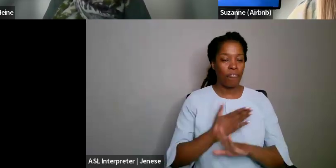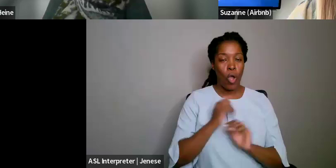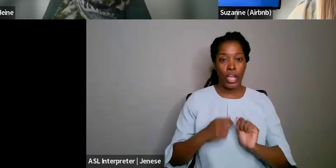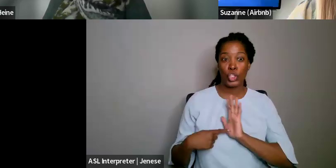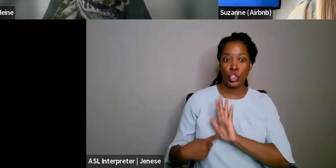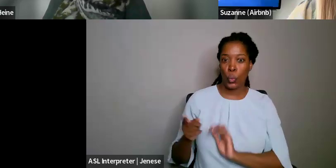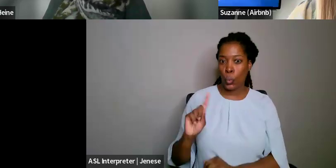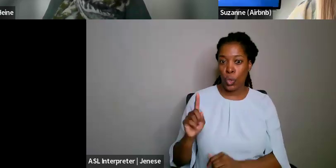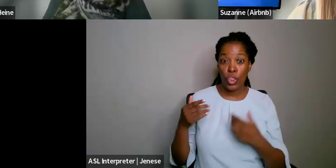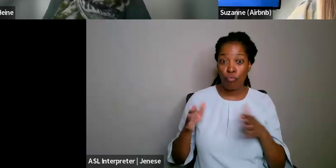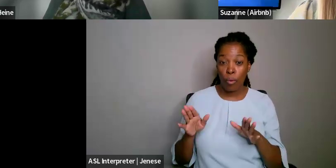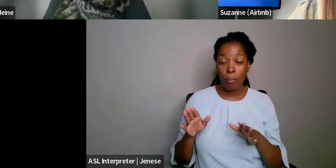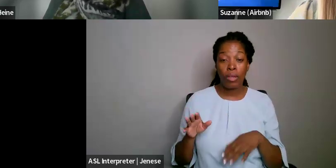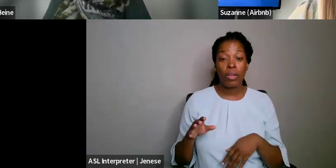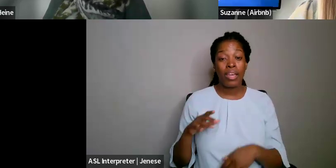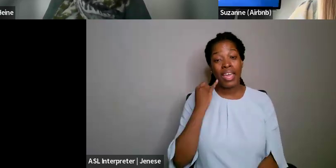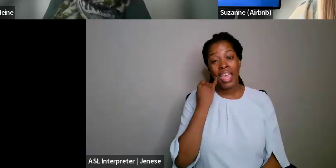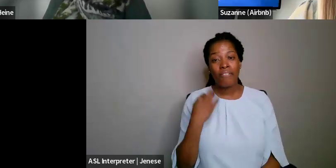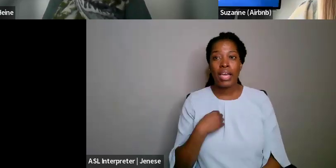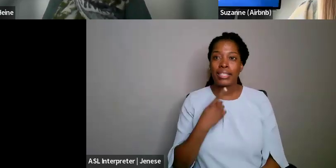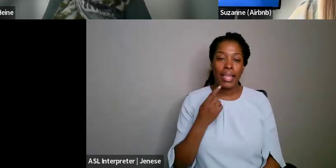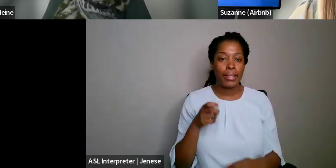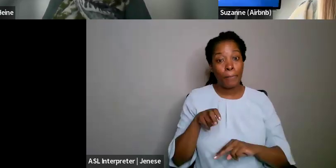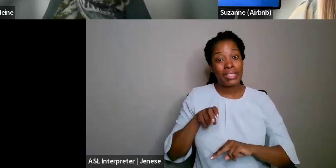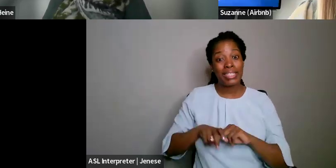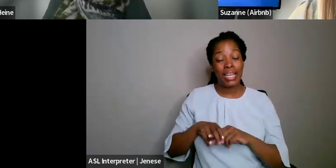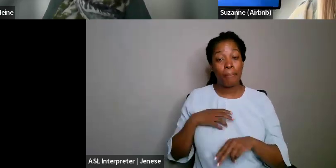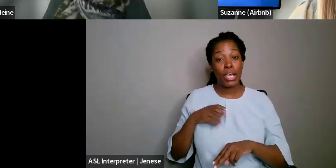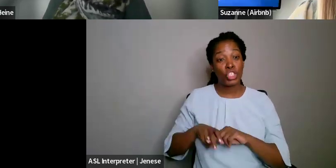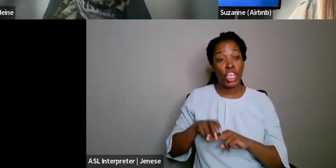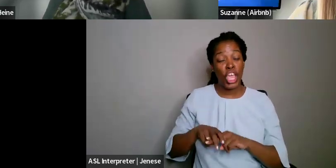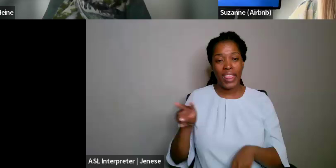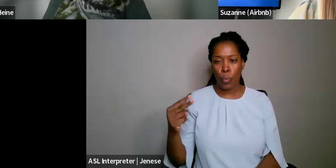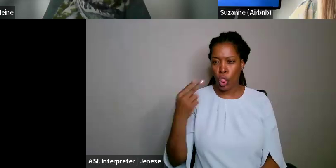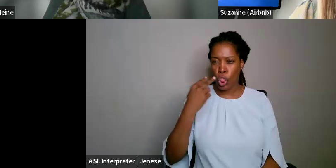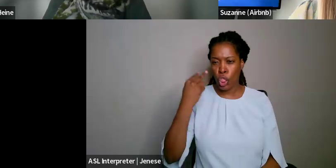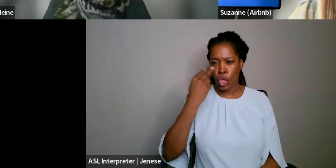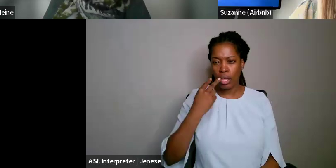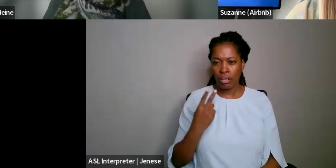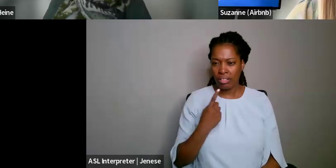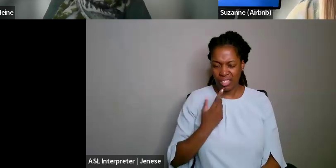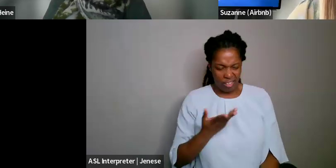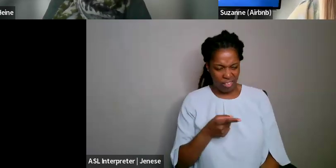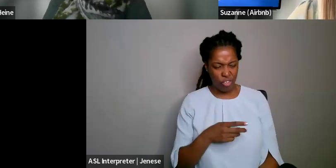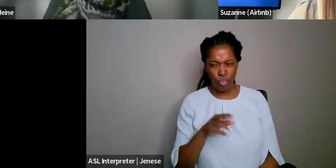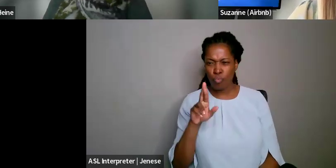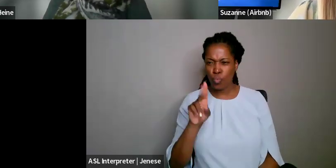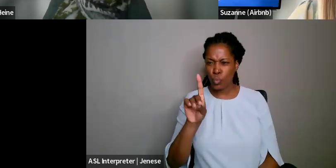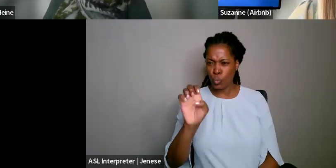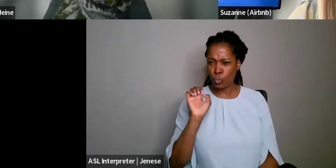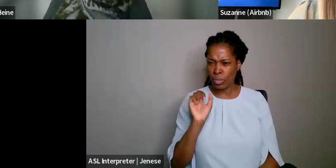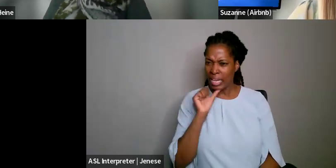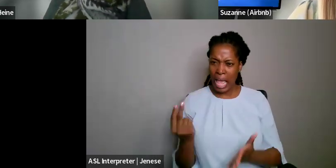room. And then if I was saying my lazy boy, for example, they'd like look at me and think, why is this woman so rude and not getting up